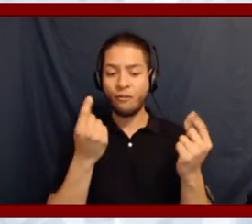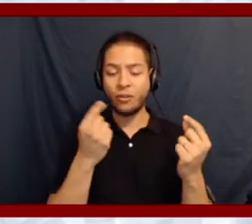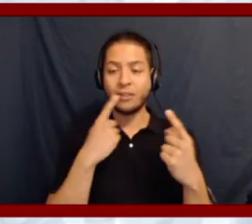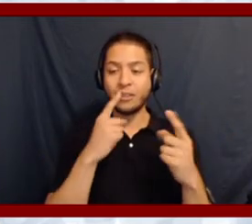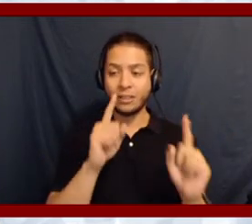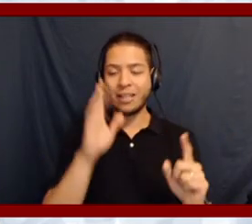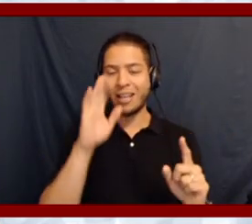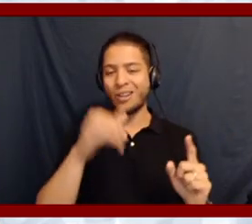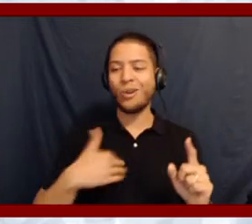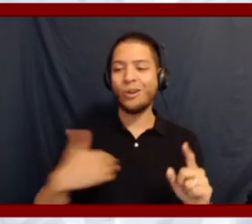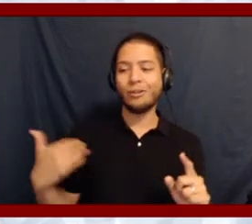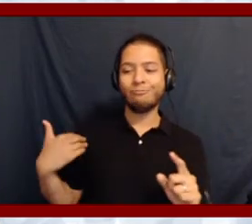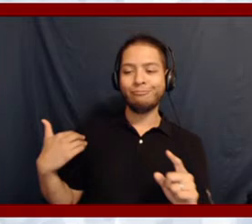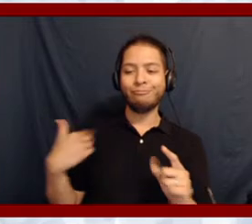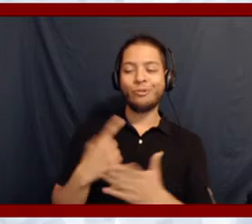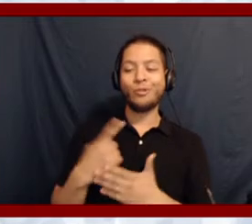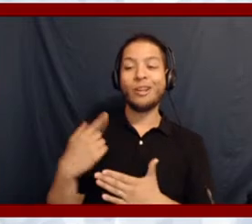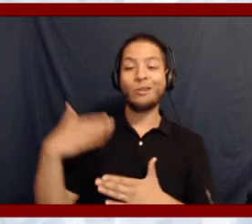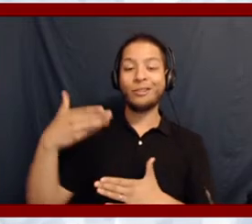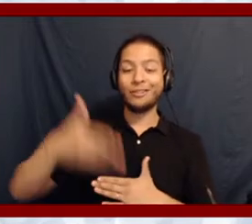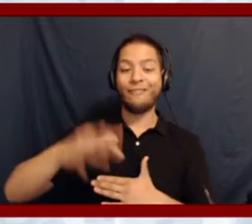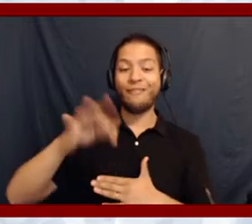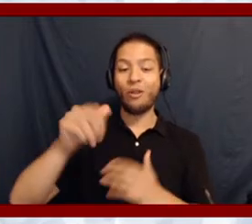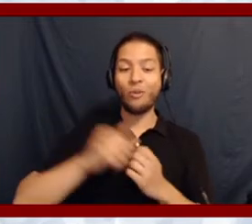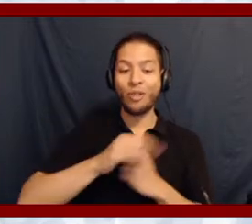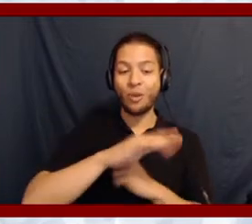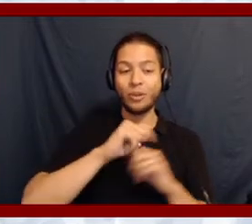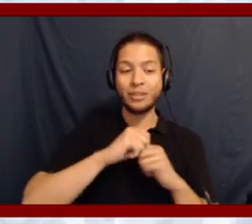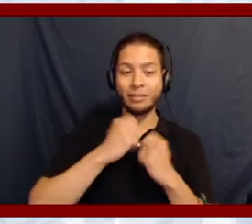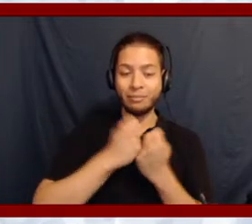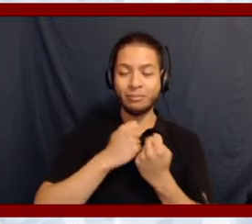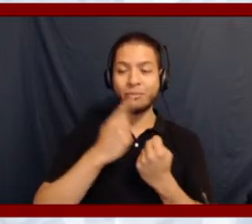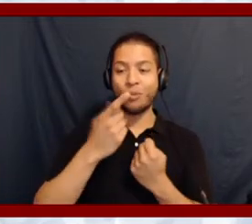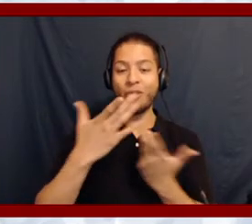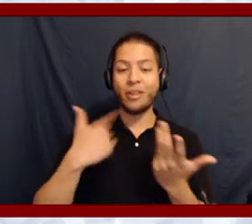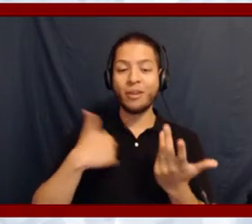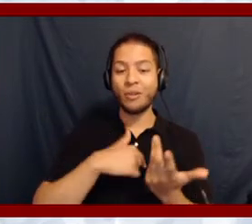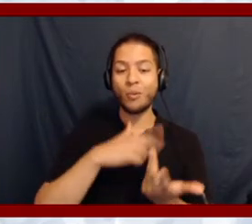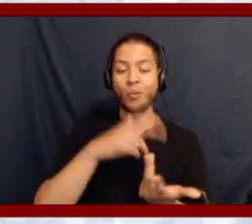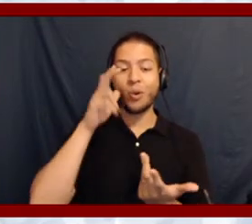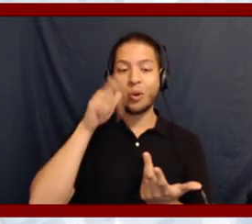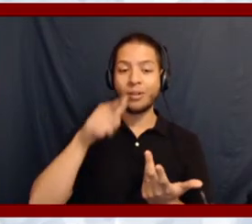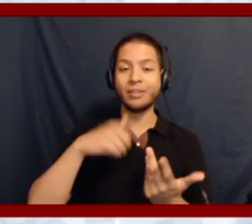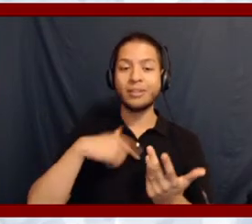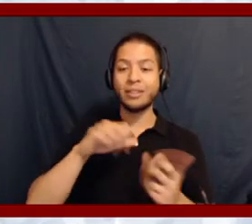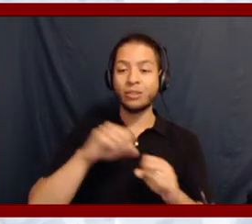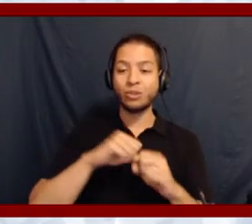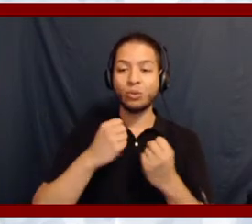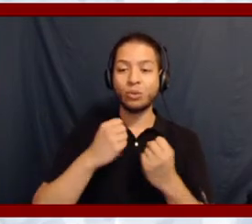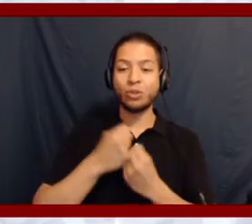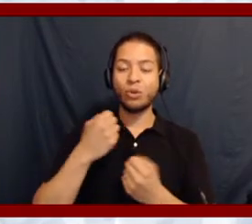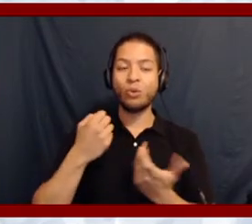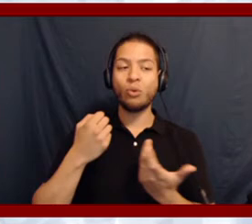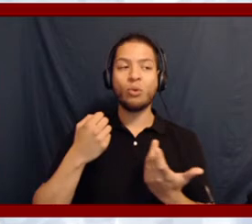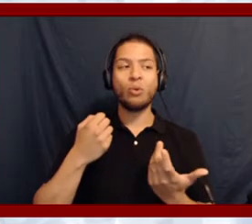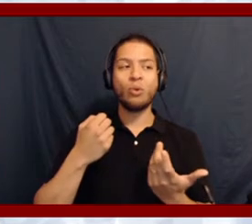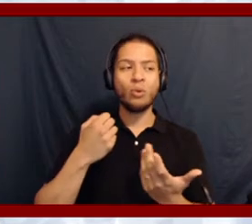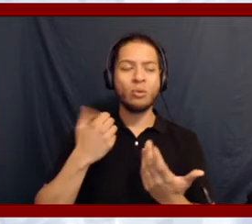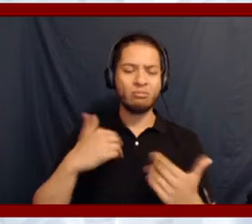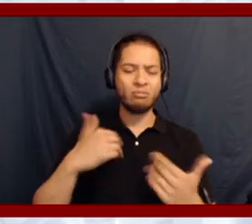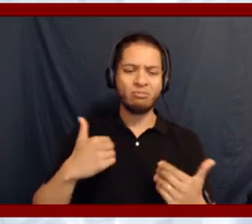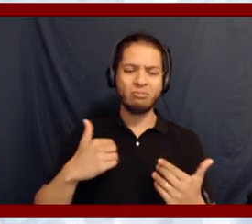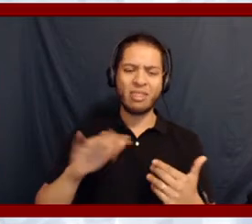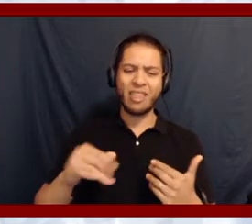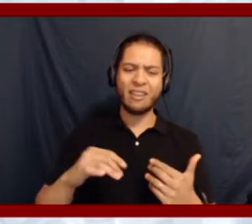Secretary Cardona, and one of the things we heard from students was the socio-emotional environment is so powerful. And there was one